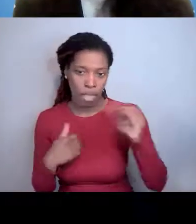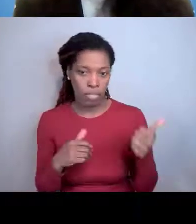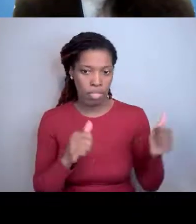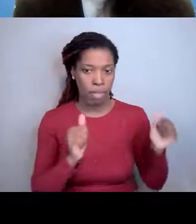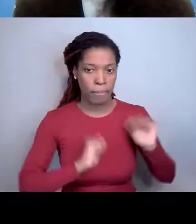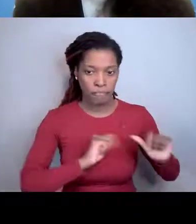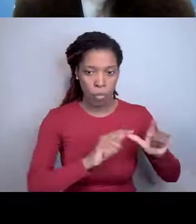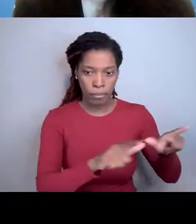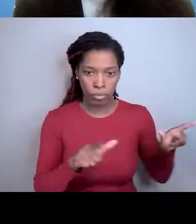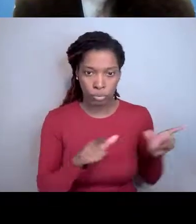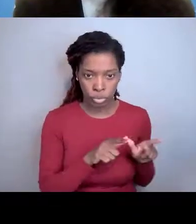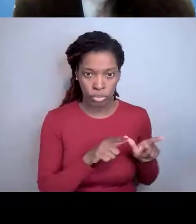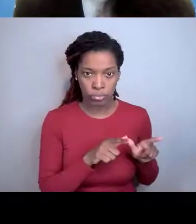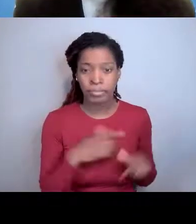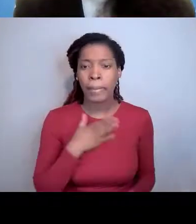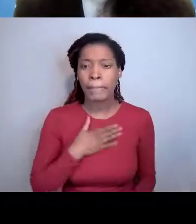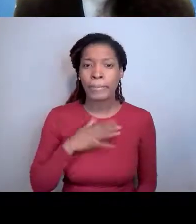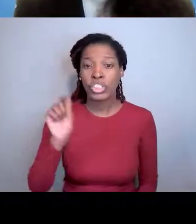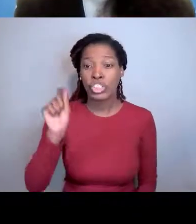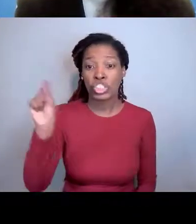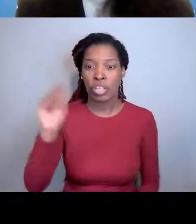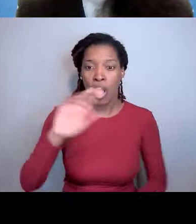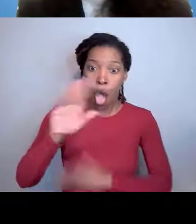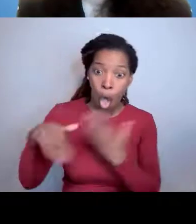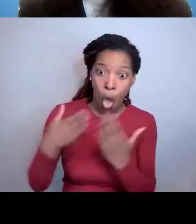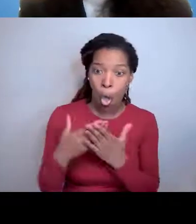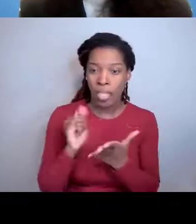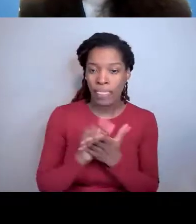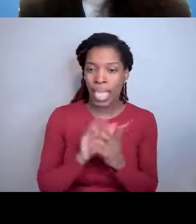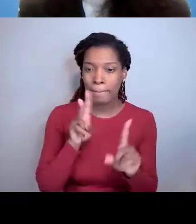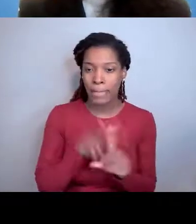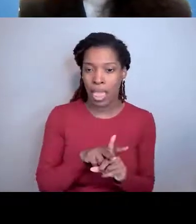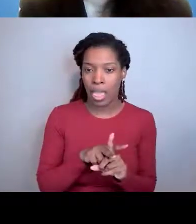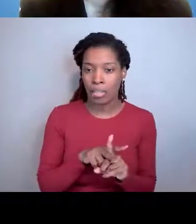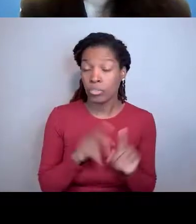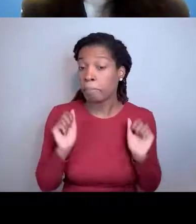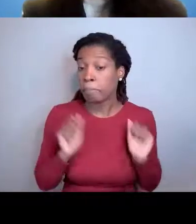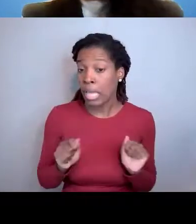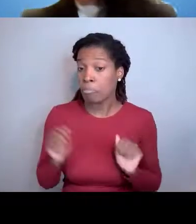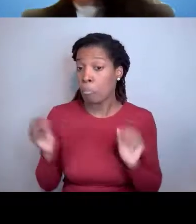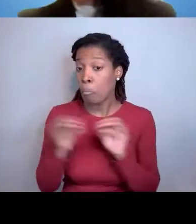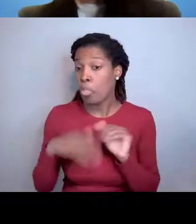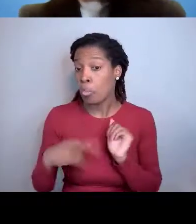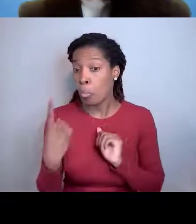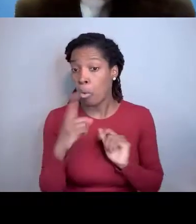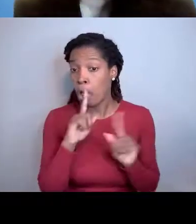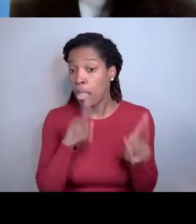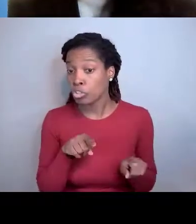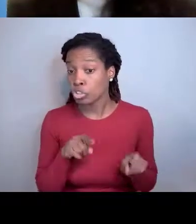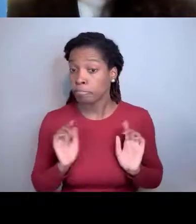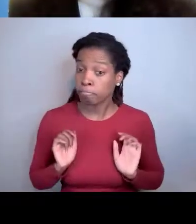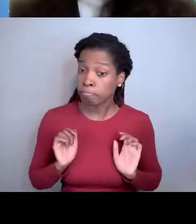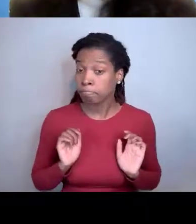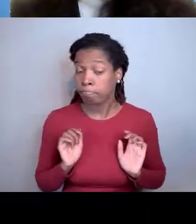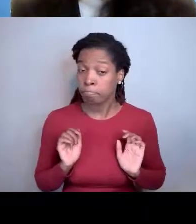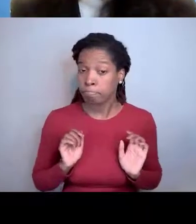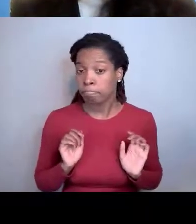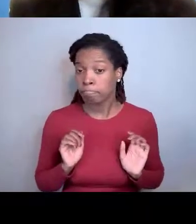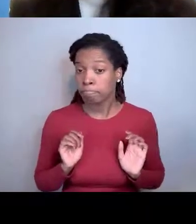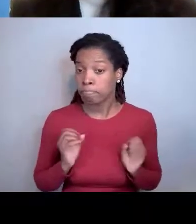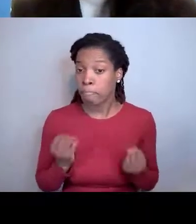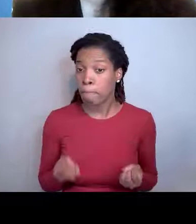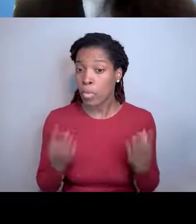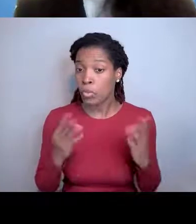sites? And please check all that apply. So it can be a multi-answer. It's a multi-answer question.